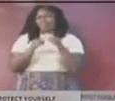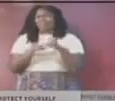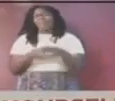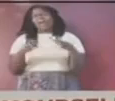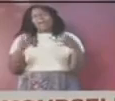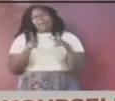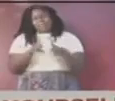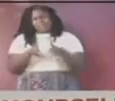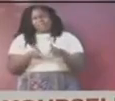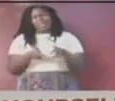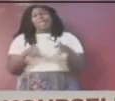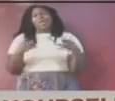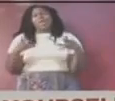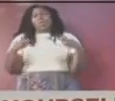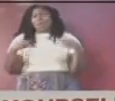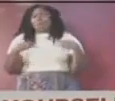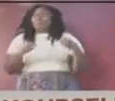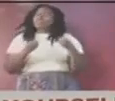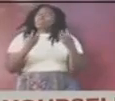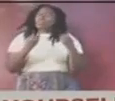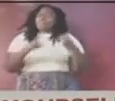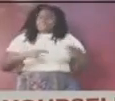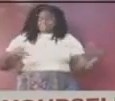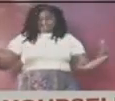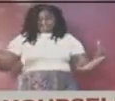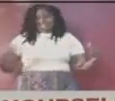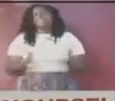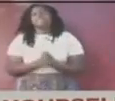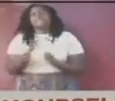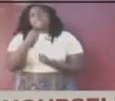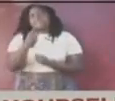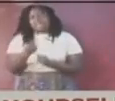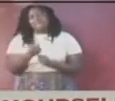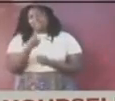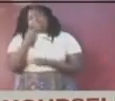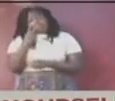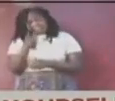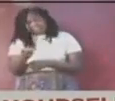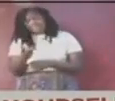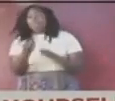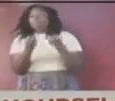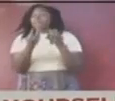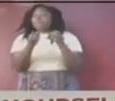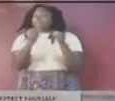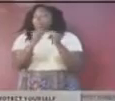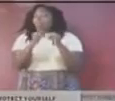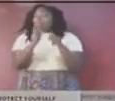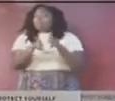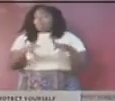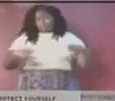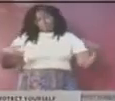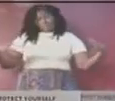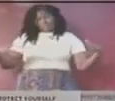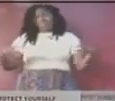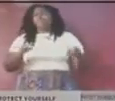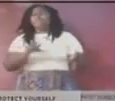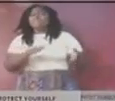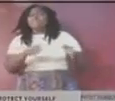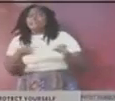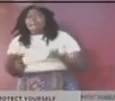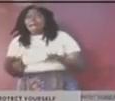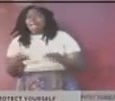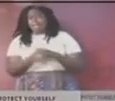Because we are noticing a lot of the recent deaths are for the overweight and the obese. Yes, CMO? So obesity was